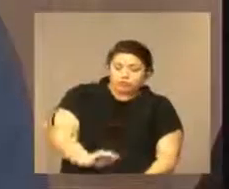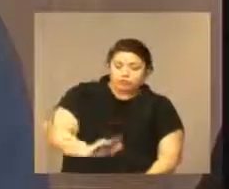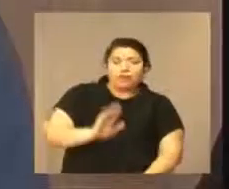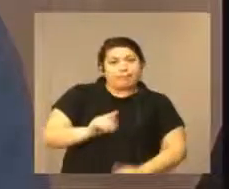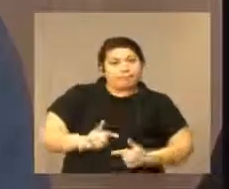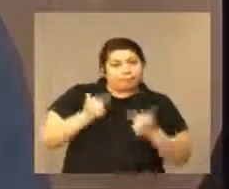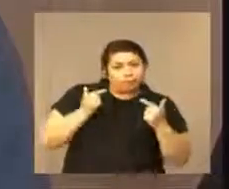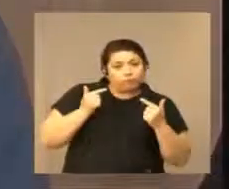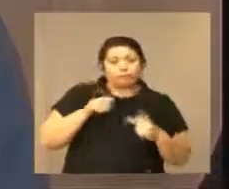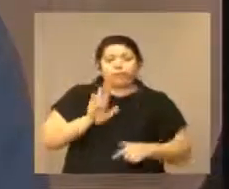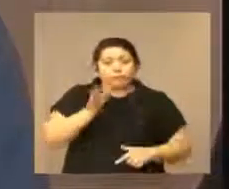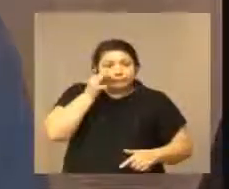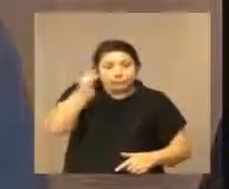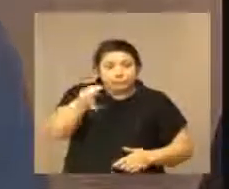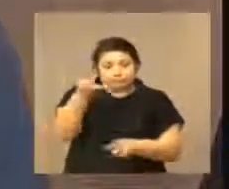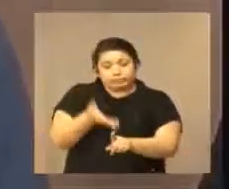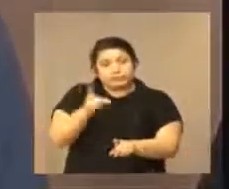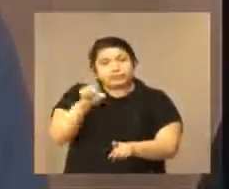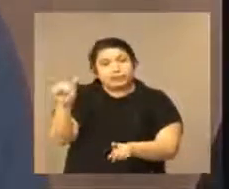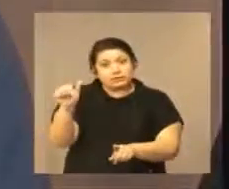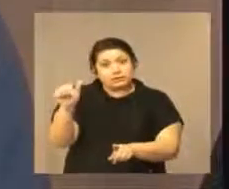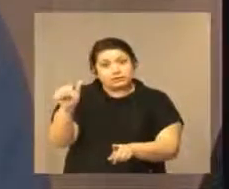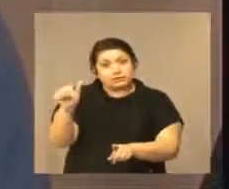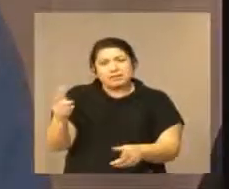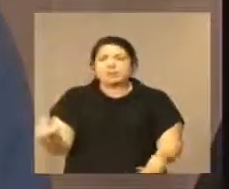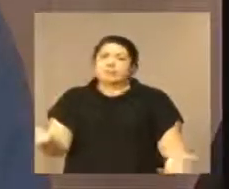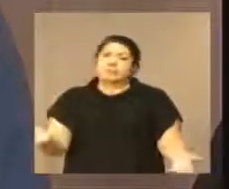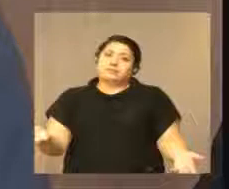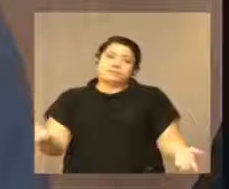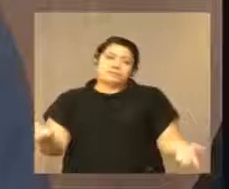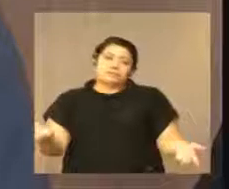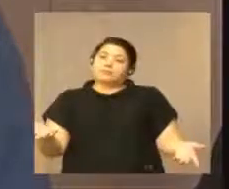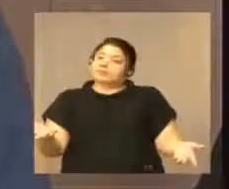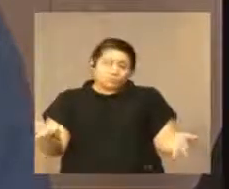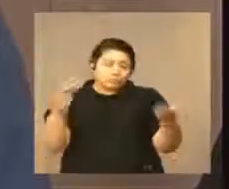a disability, then let's just do it.